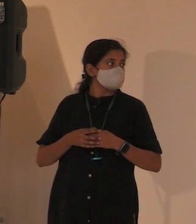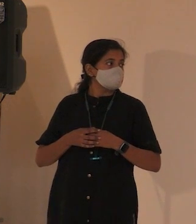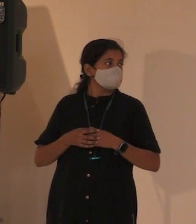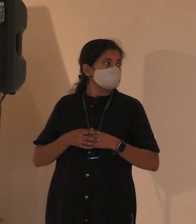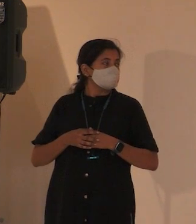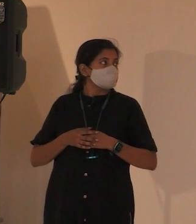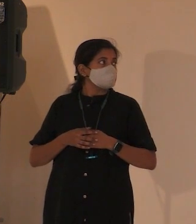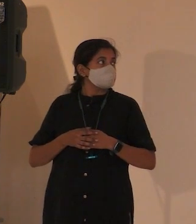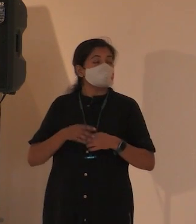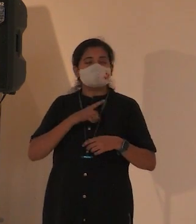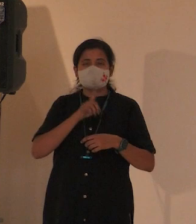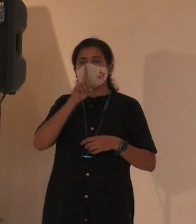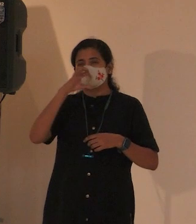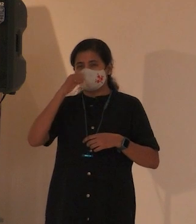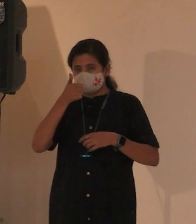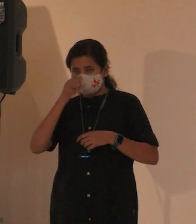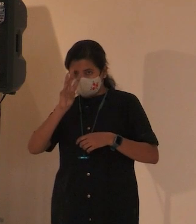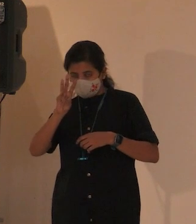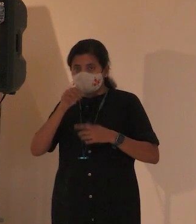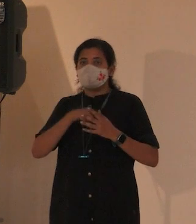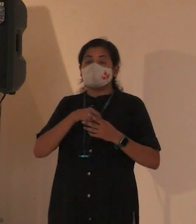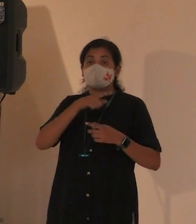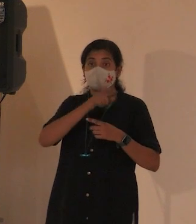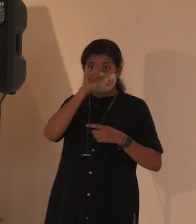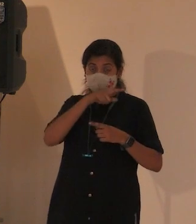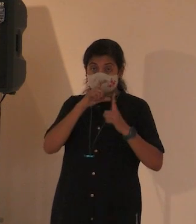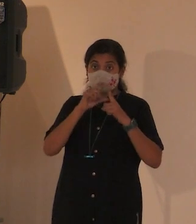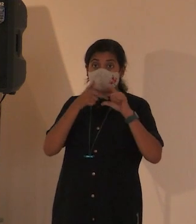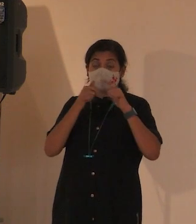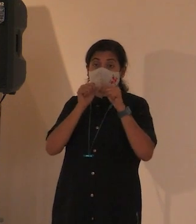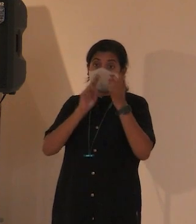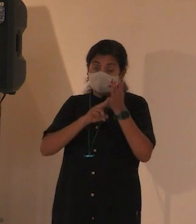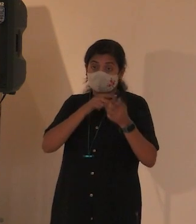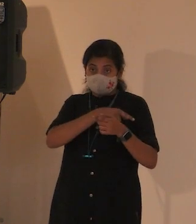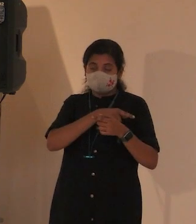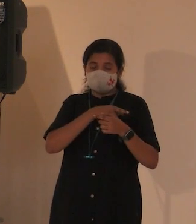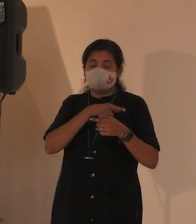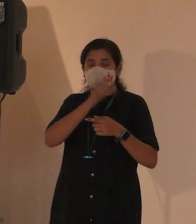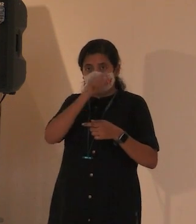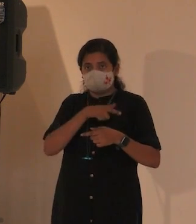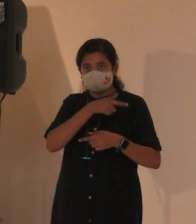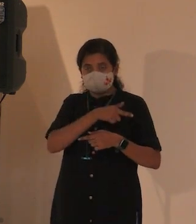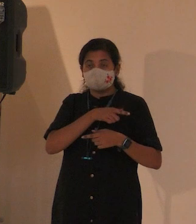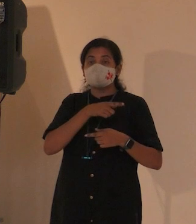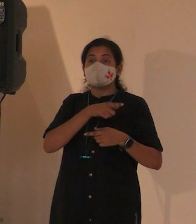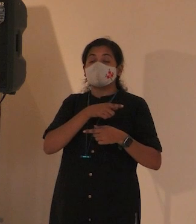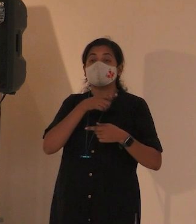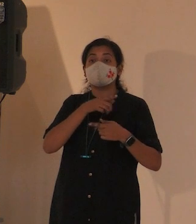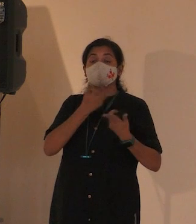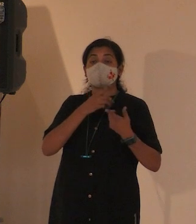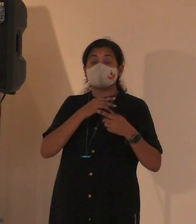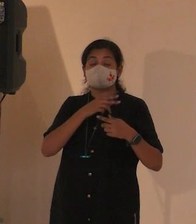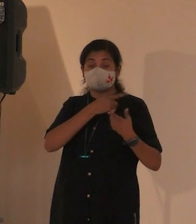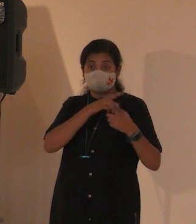Yeah. So it was in 1963 that the Dean of St. John's Medical College, Dr. Louis Montero, invited Major